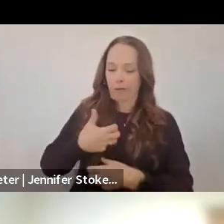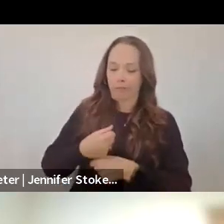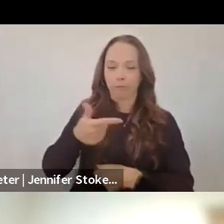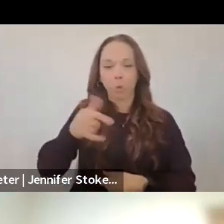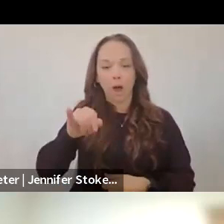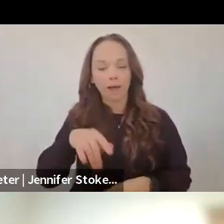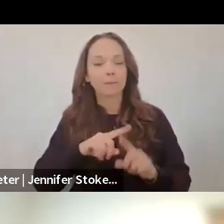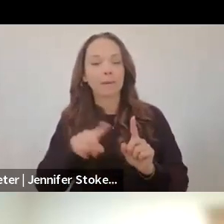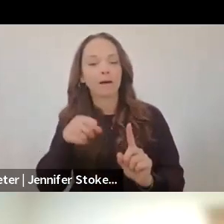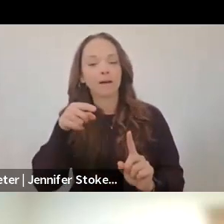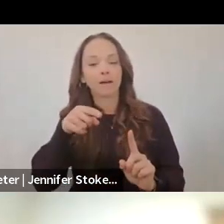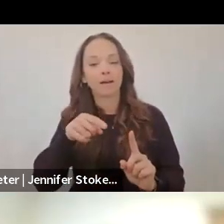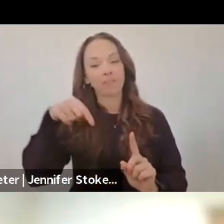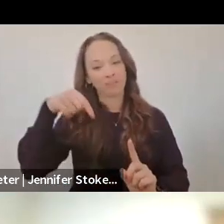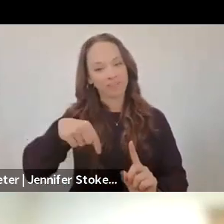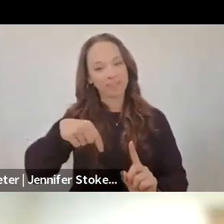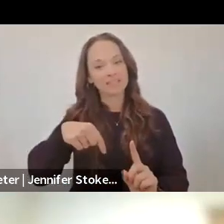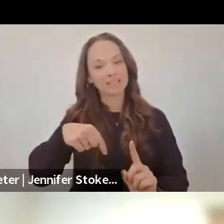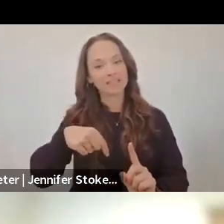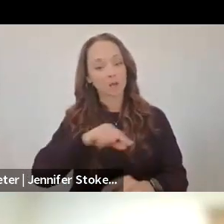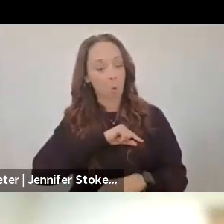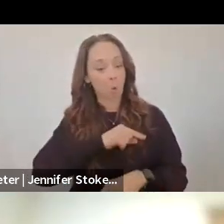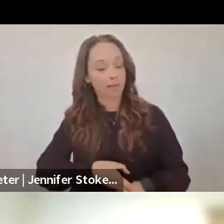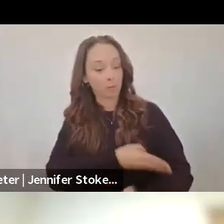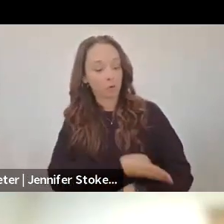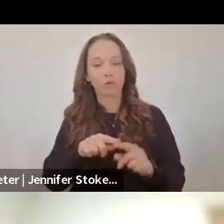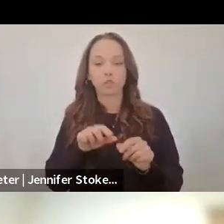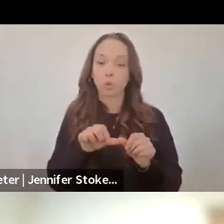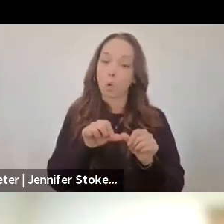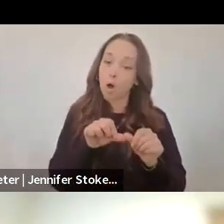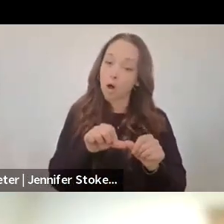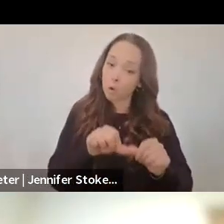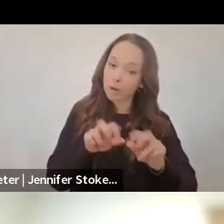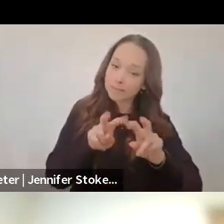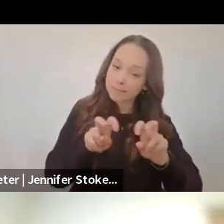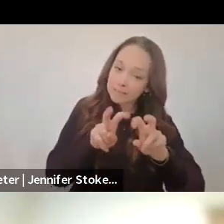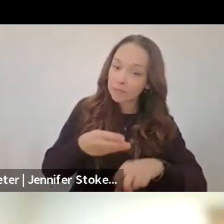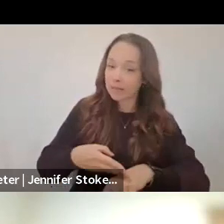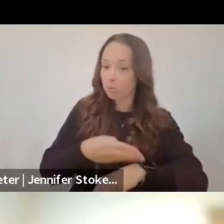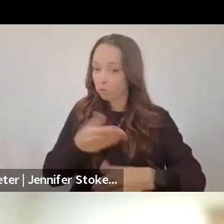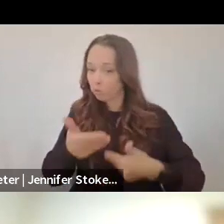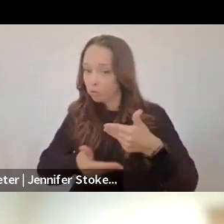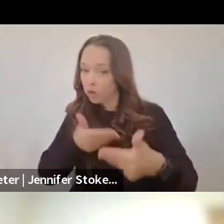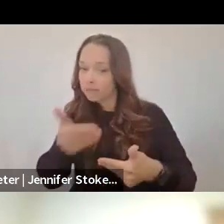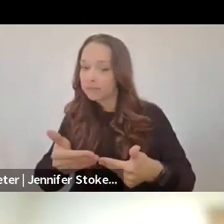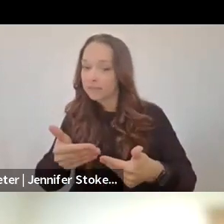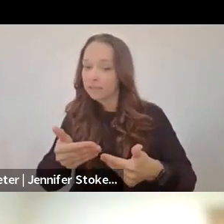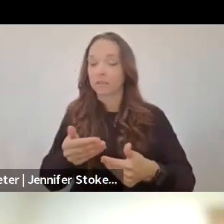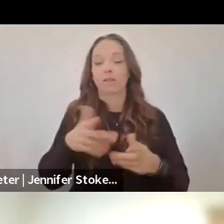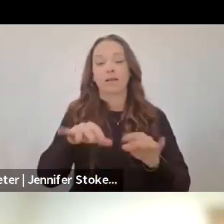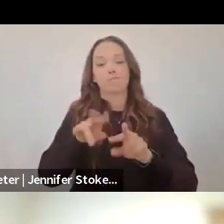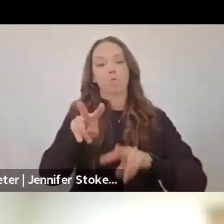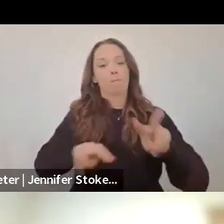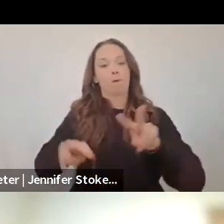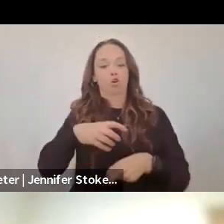quality improvement effort. So doing ongoing assessment and improvement processes, monitoring complaints